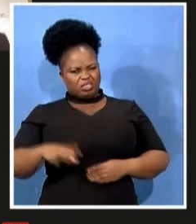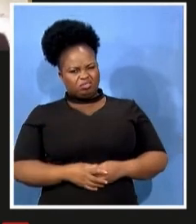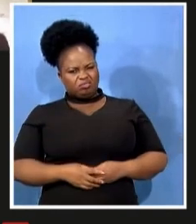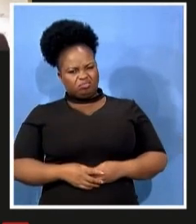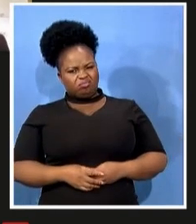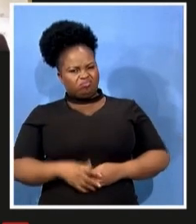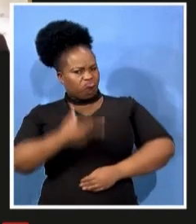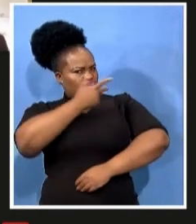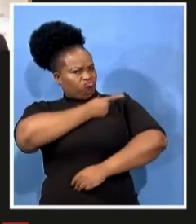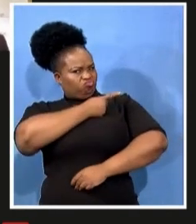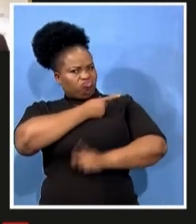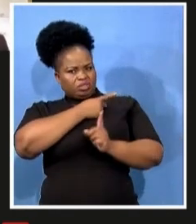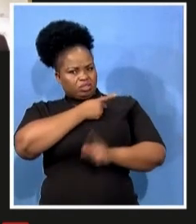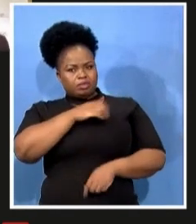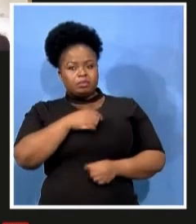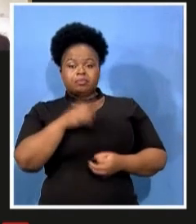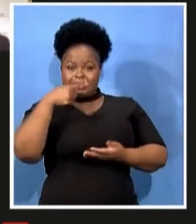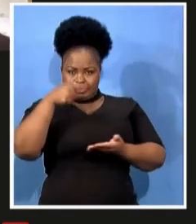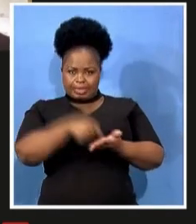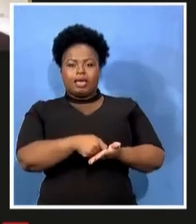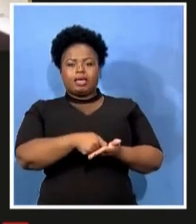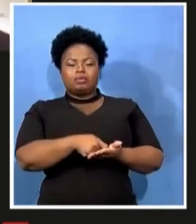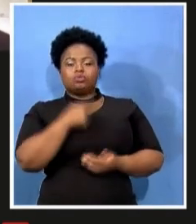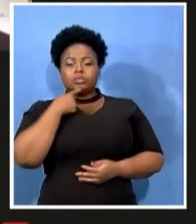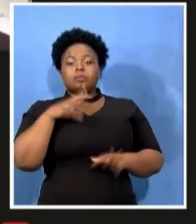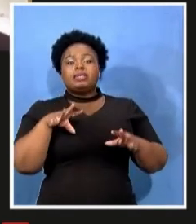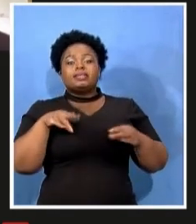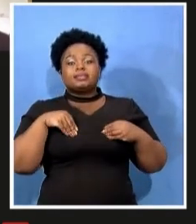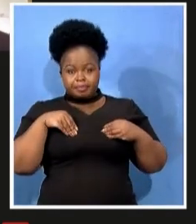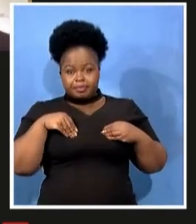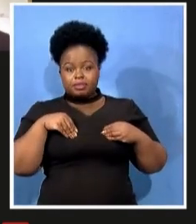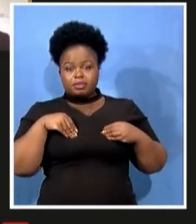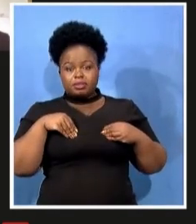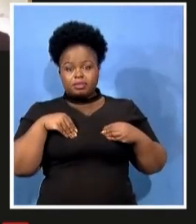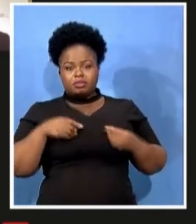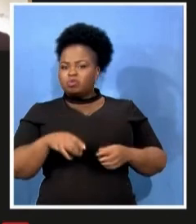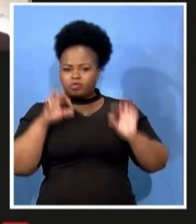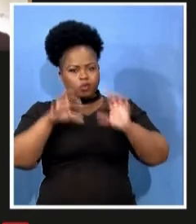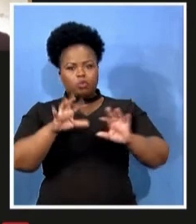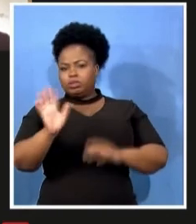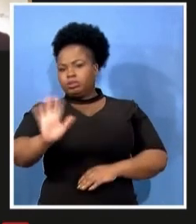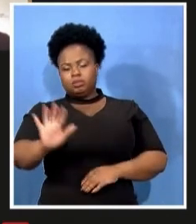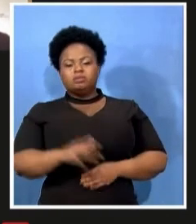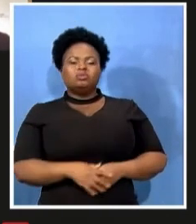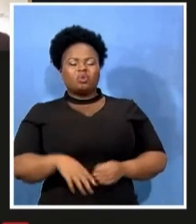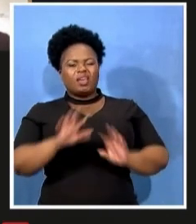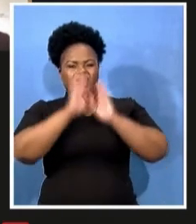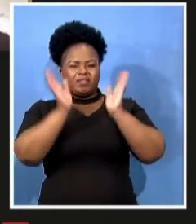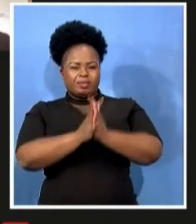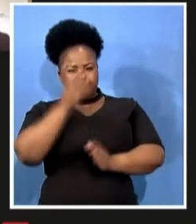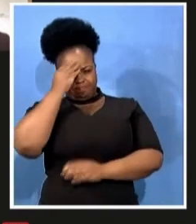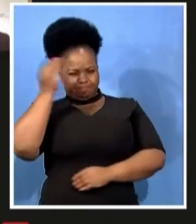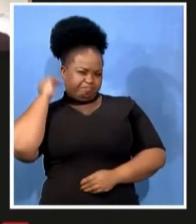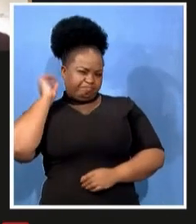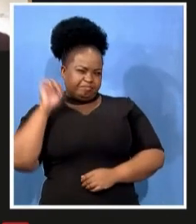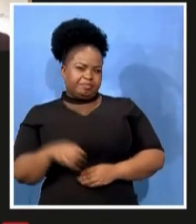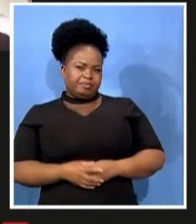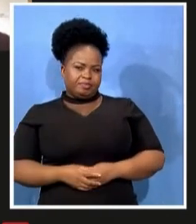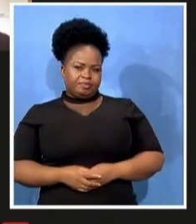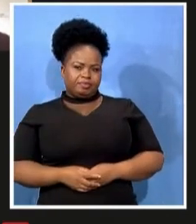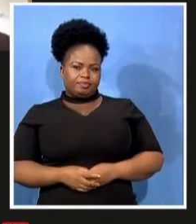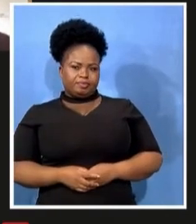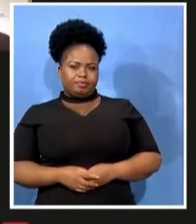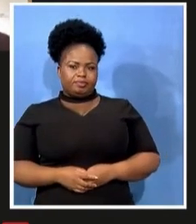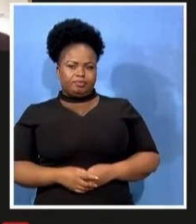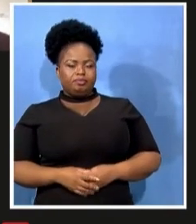somewhere as a kind of consent. So all of those issues are being taken into consideration. Then you must have a dashboard that's able to monitor.